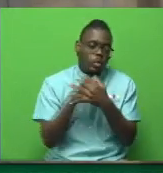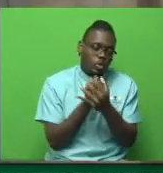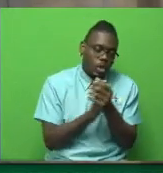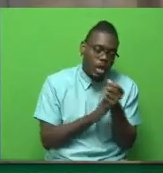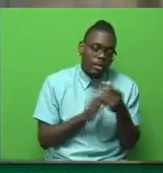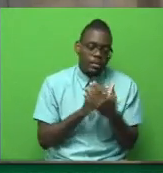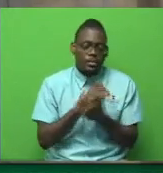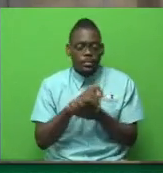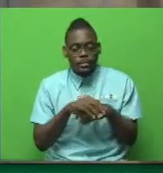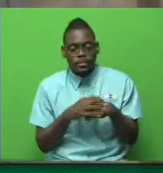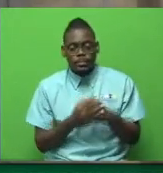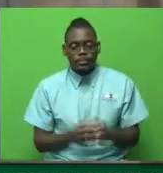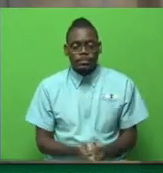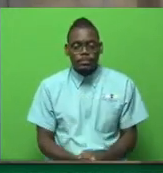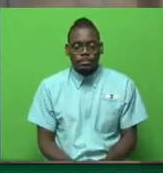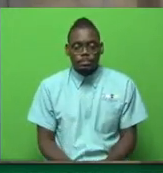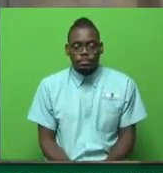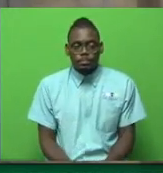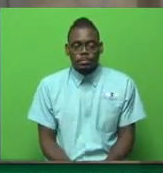Deputy speaker